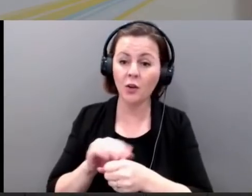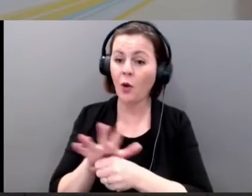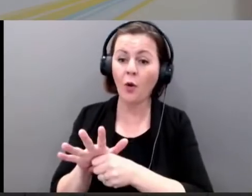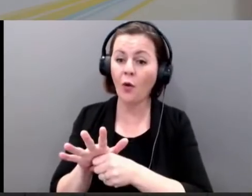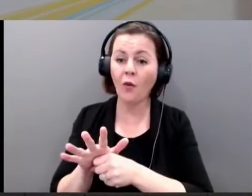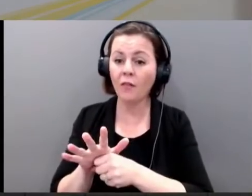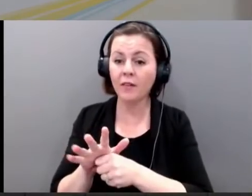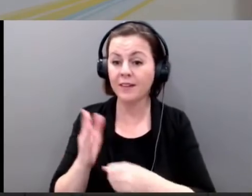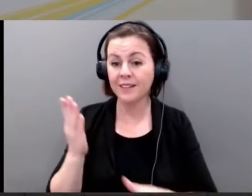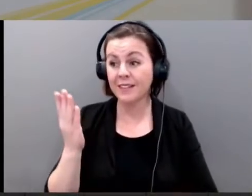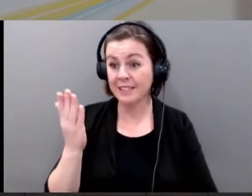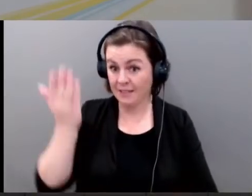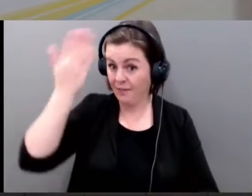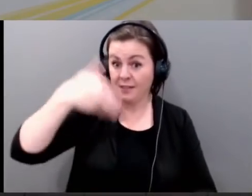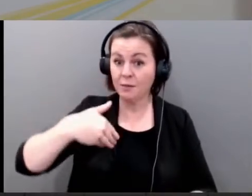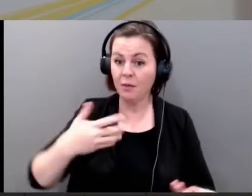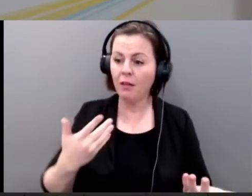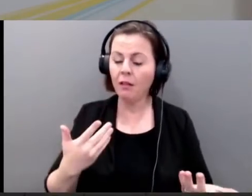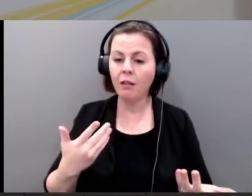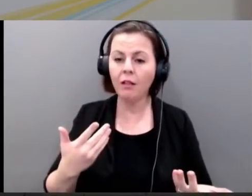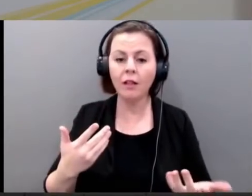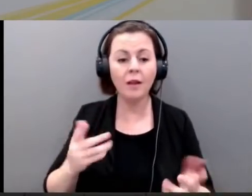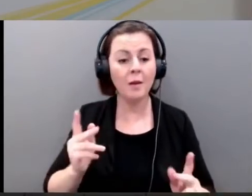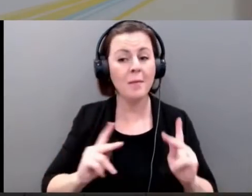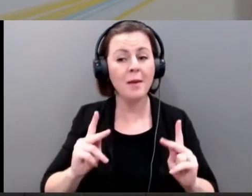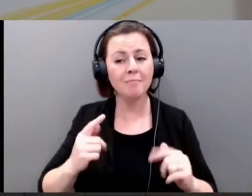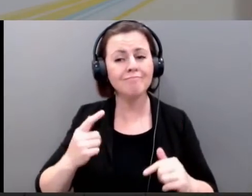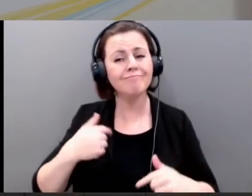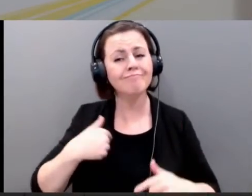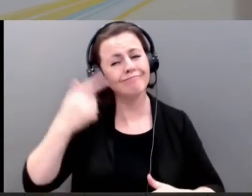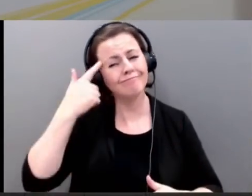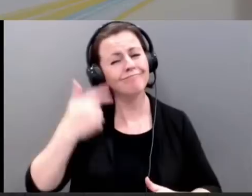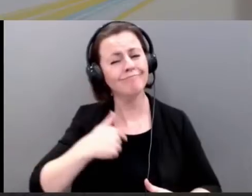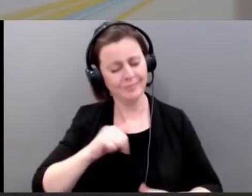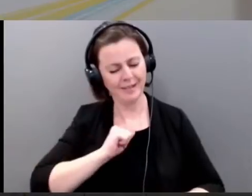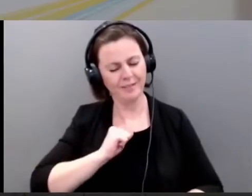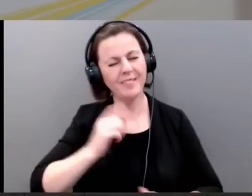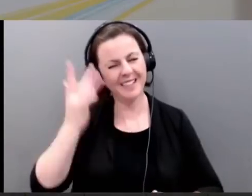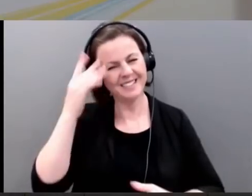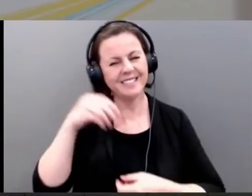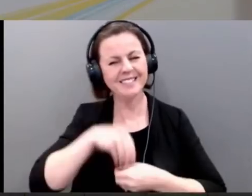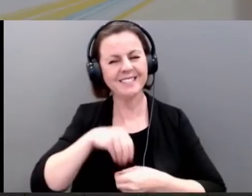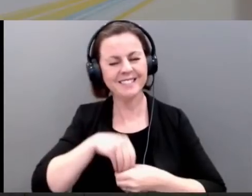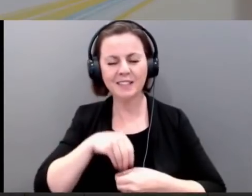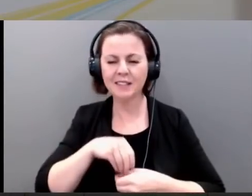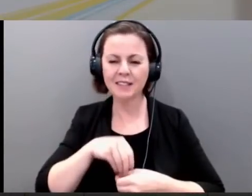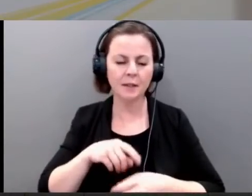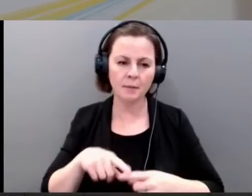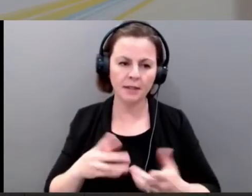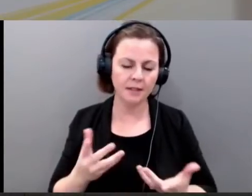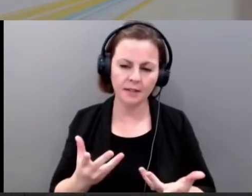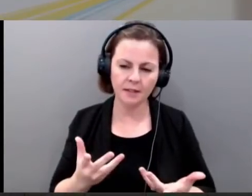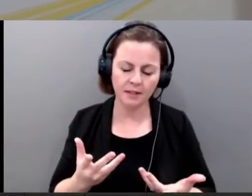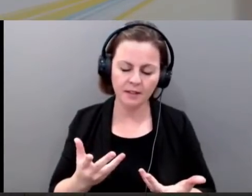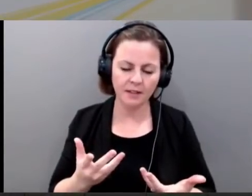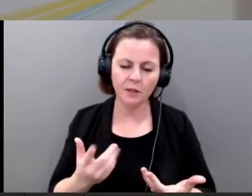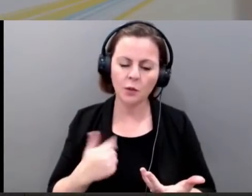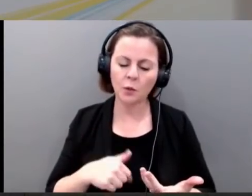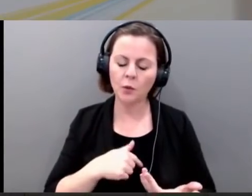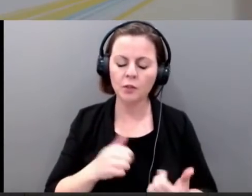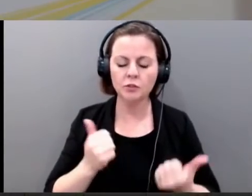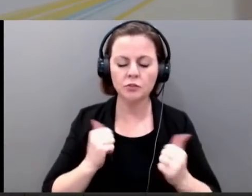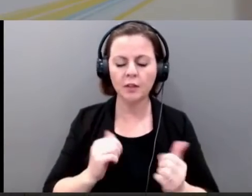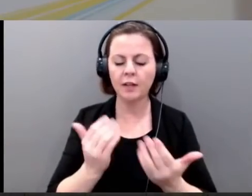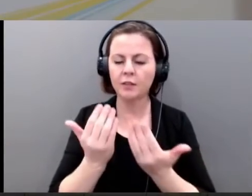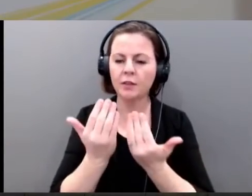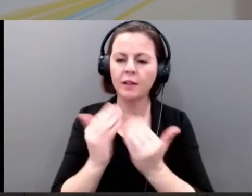one thinks they have COVID. But we really are trying to limit that potential introduction